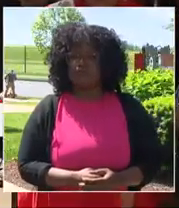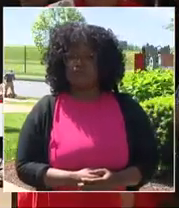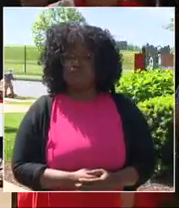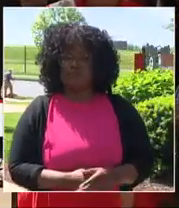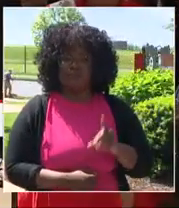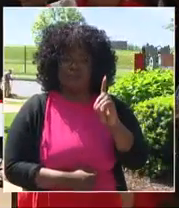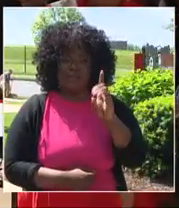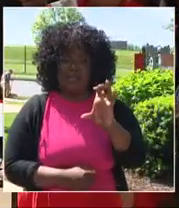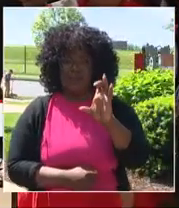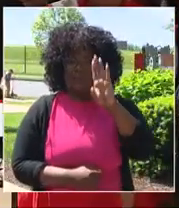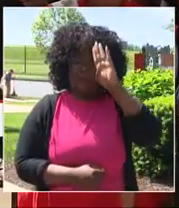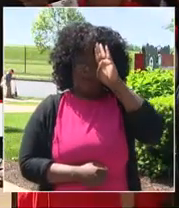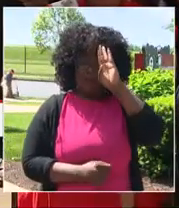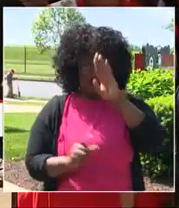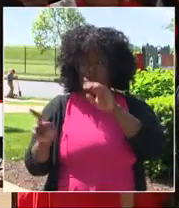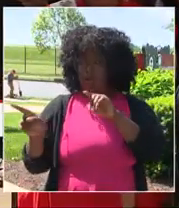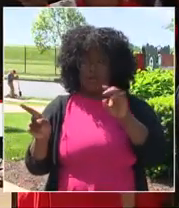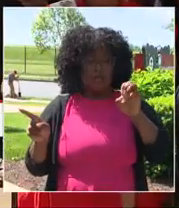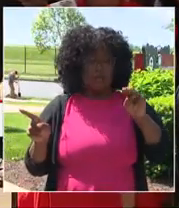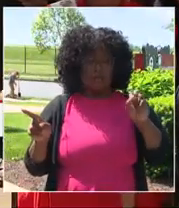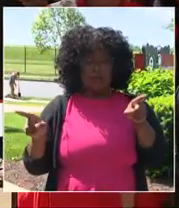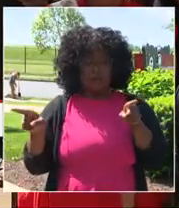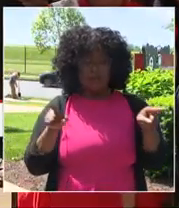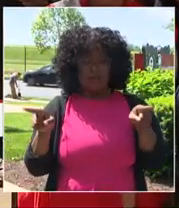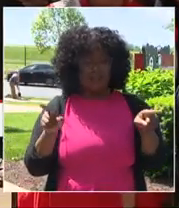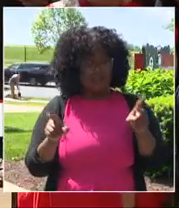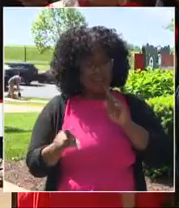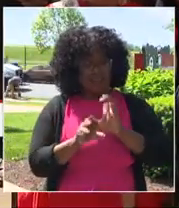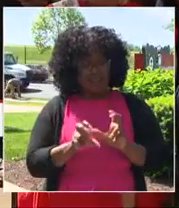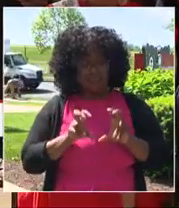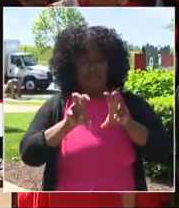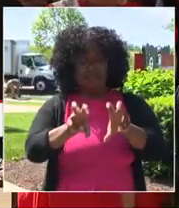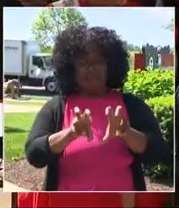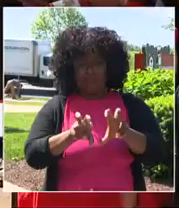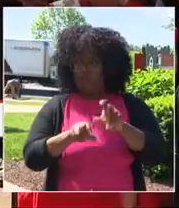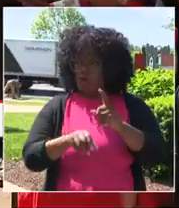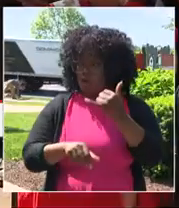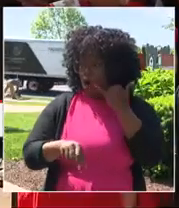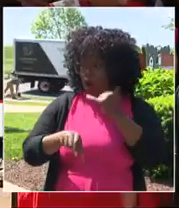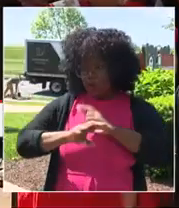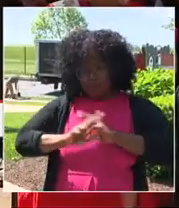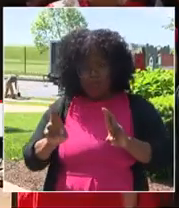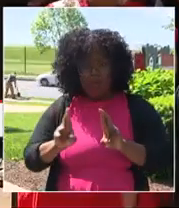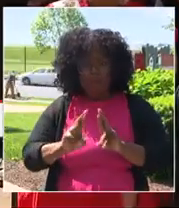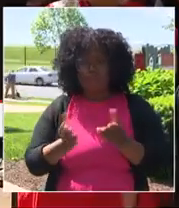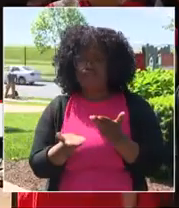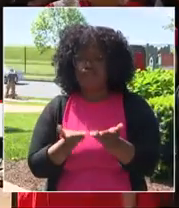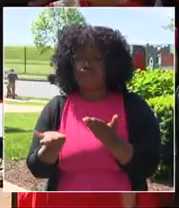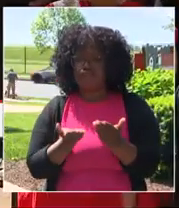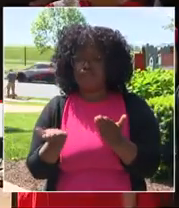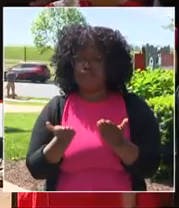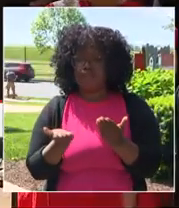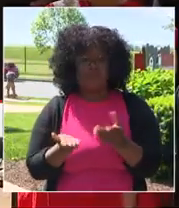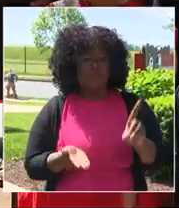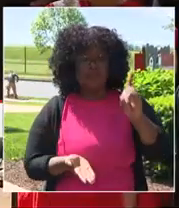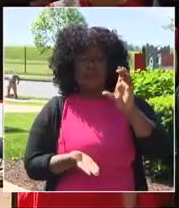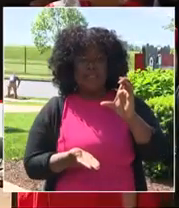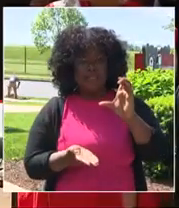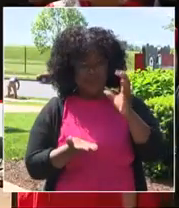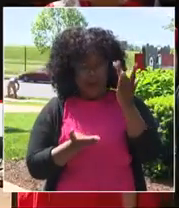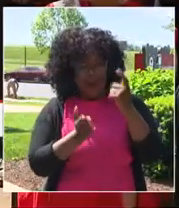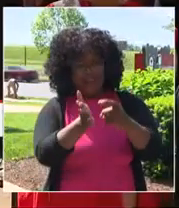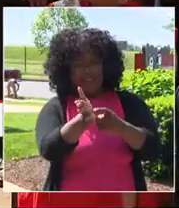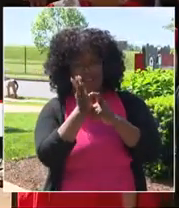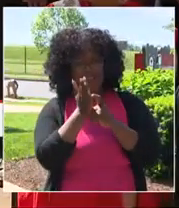and EMS is committed to respond to every call for emergency medical care because our DC values demand it. Medicaid